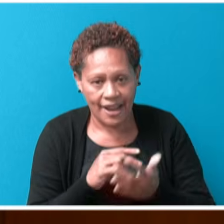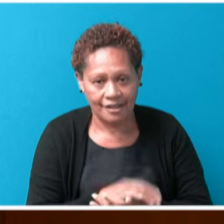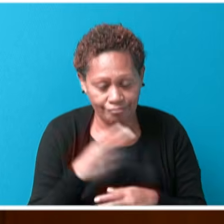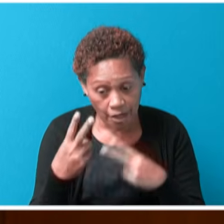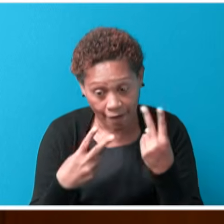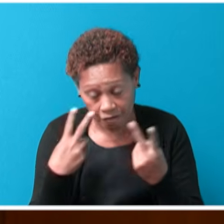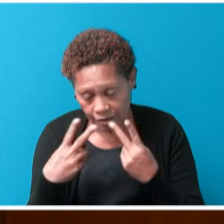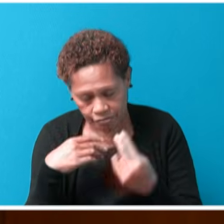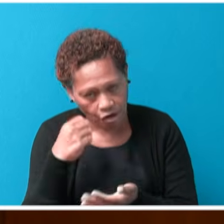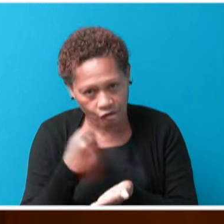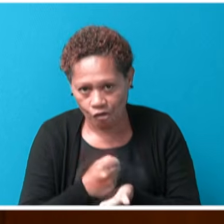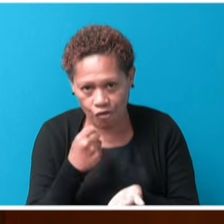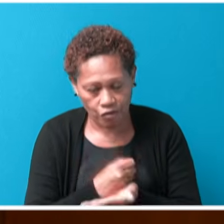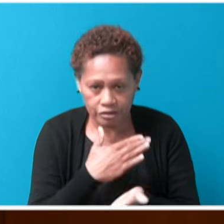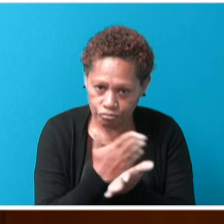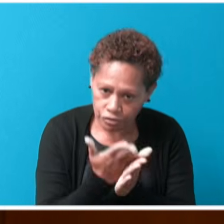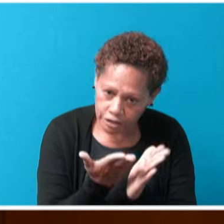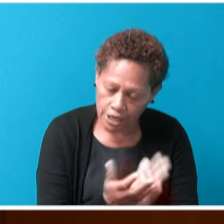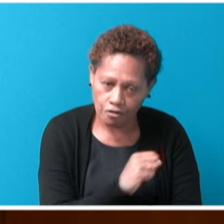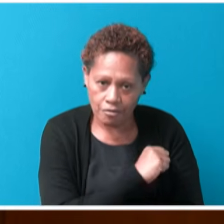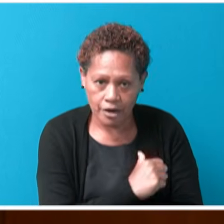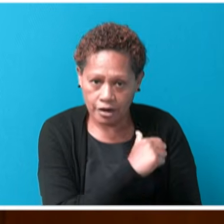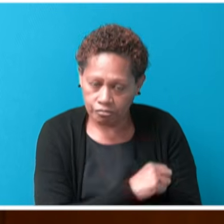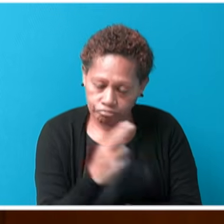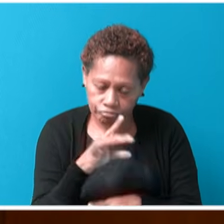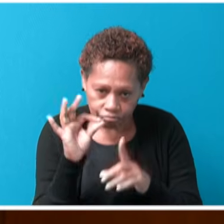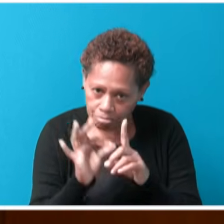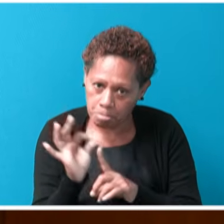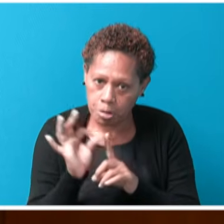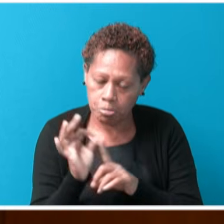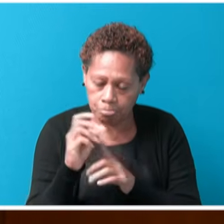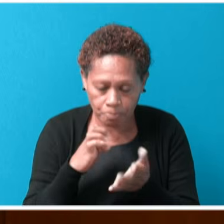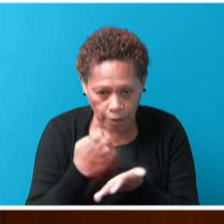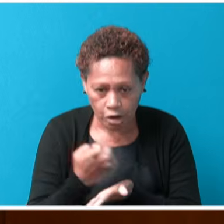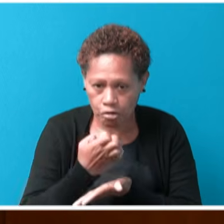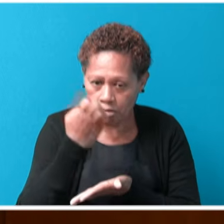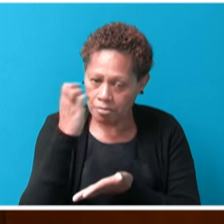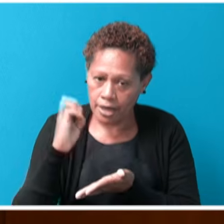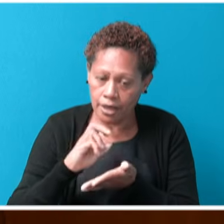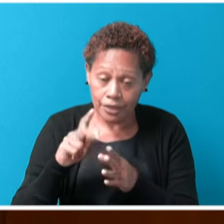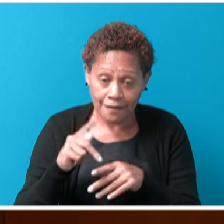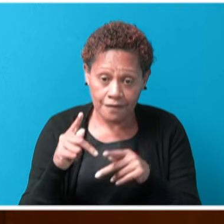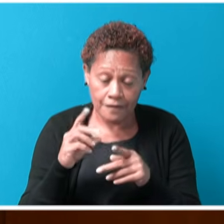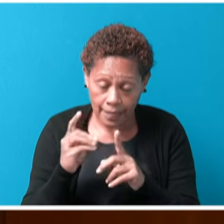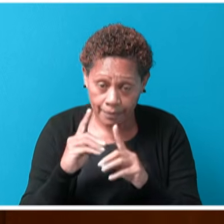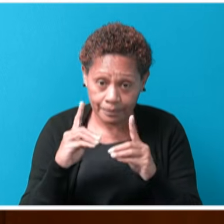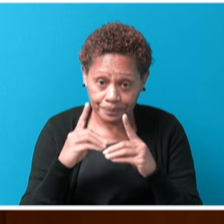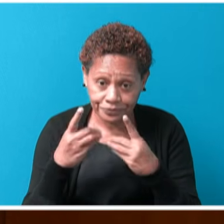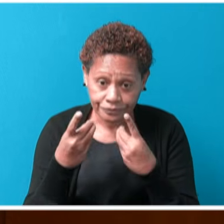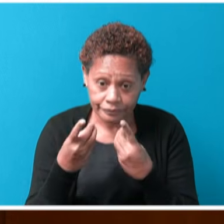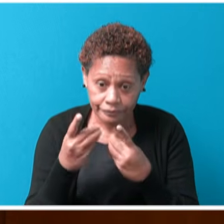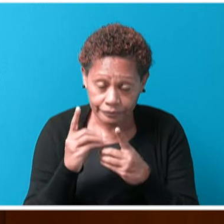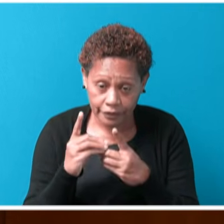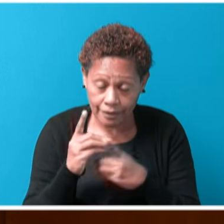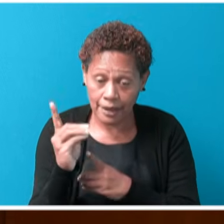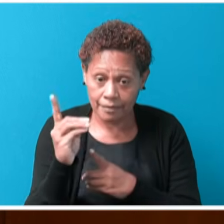reaffirmed our shared commitment to advancing cooperation in economic development, democratic governance, and regional